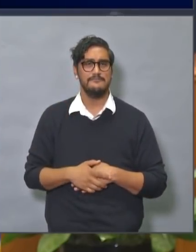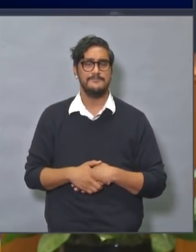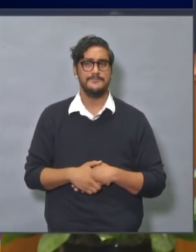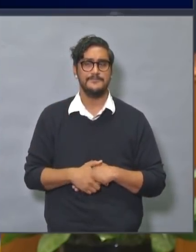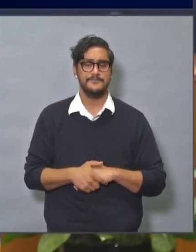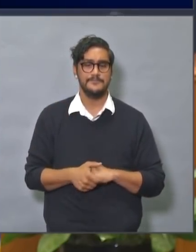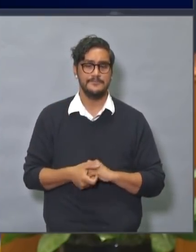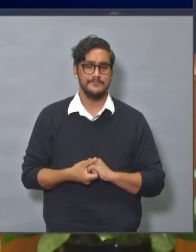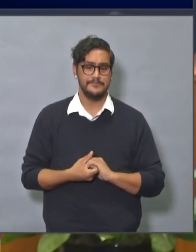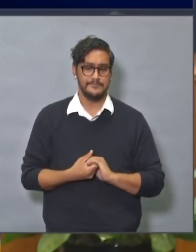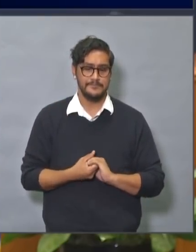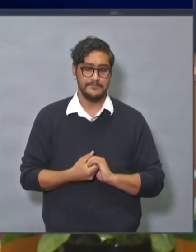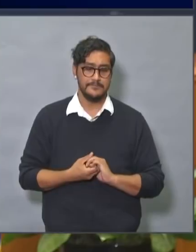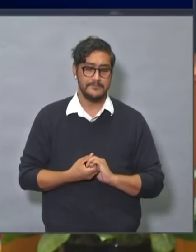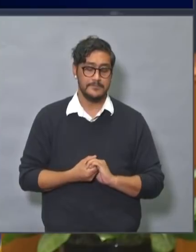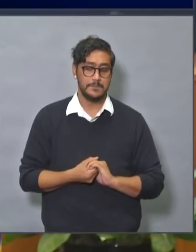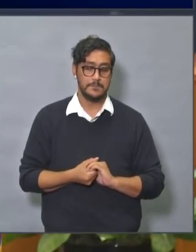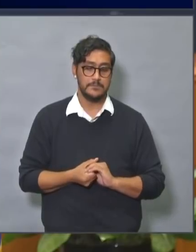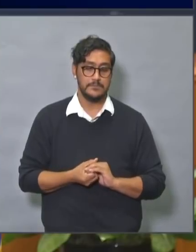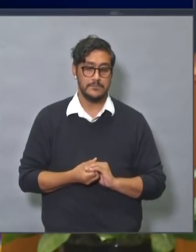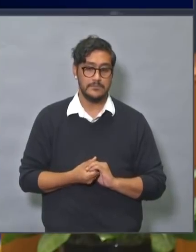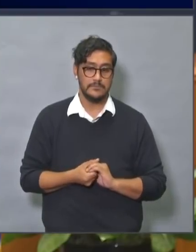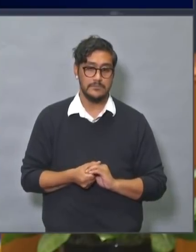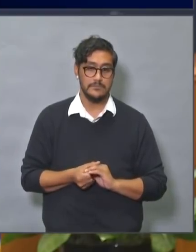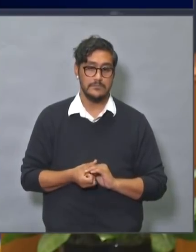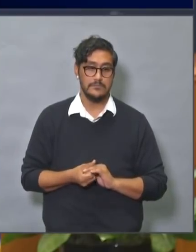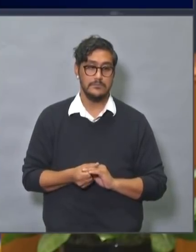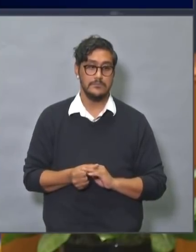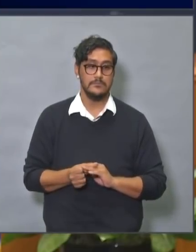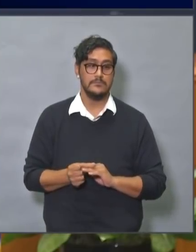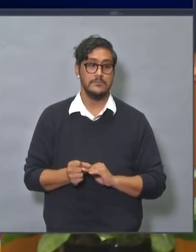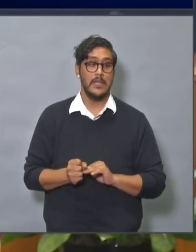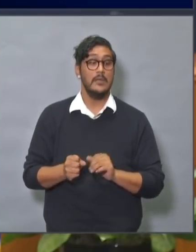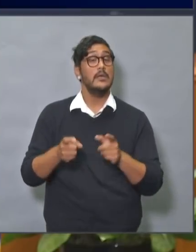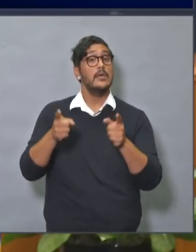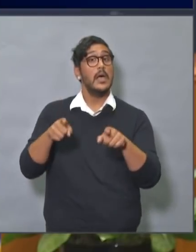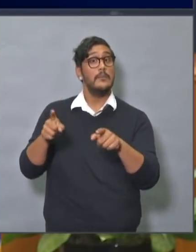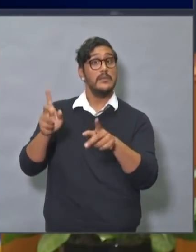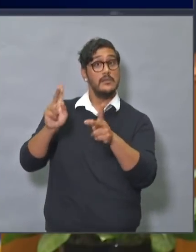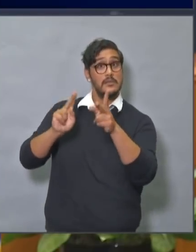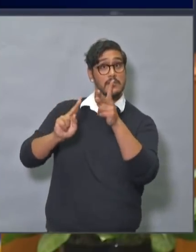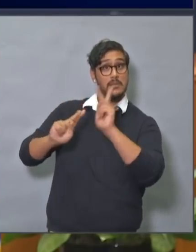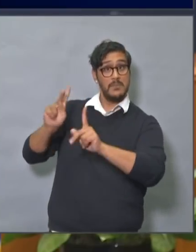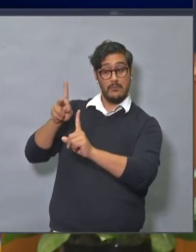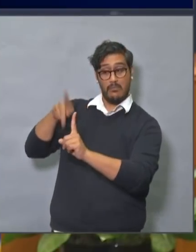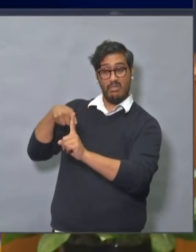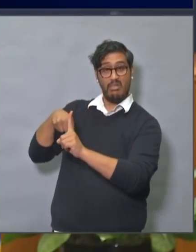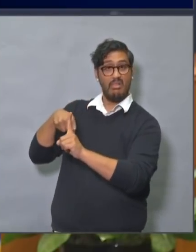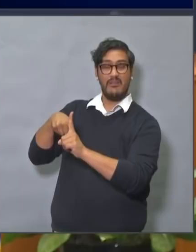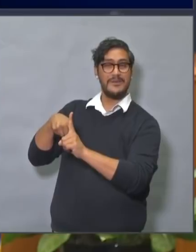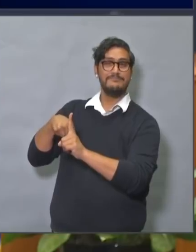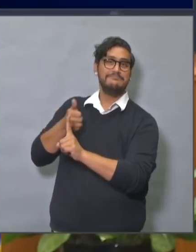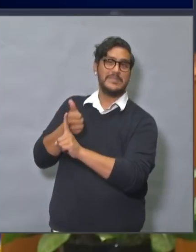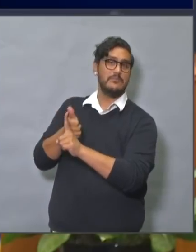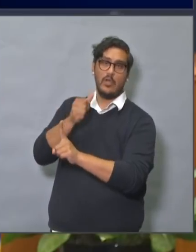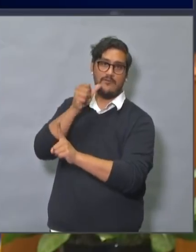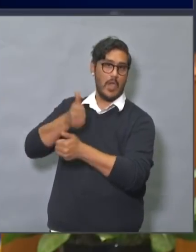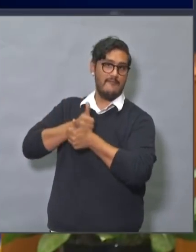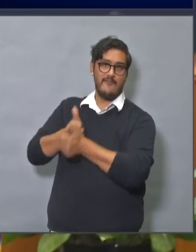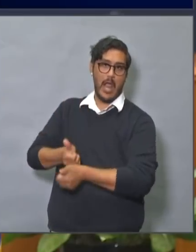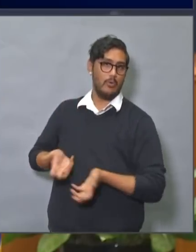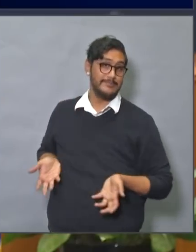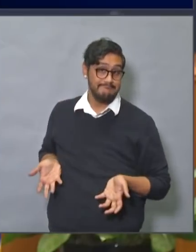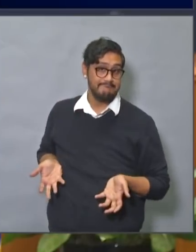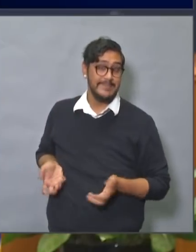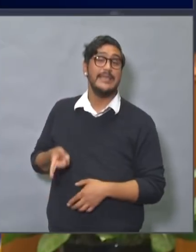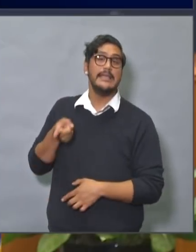of, is that they themselves are not practicing what they know they need to practice. So they themselves are taking personal